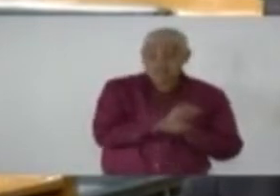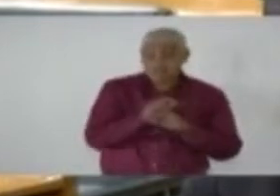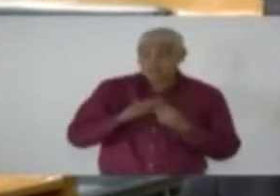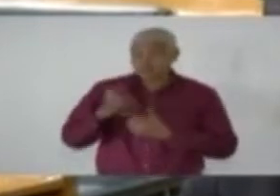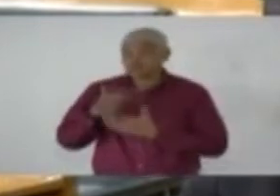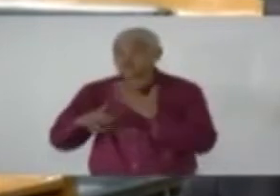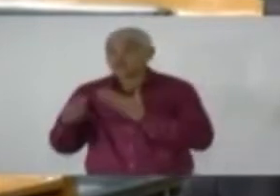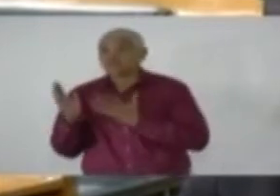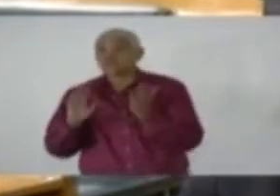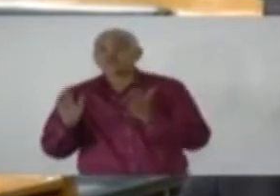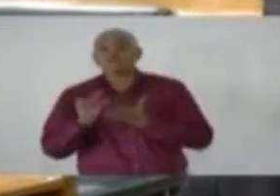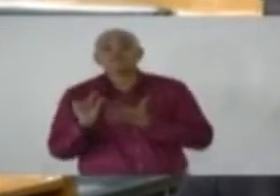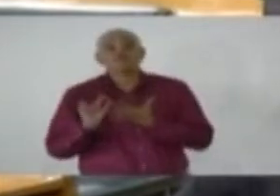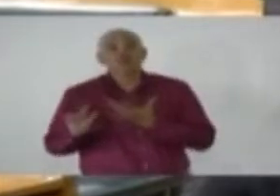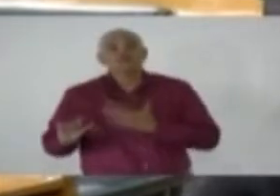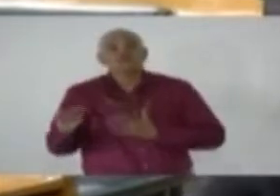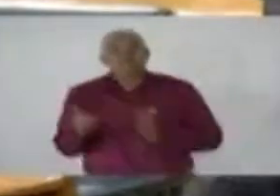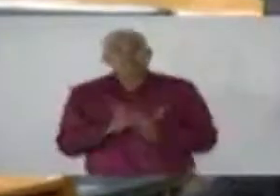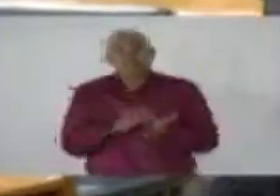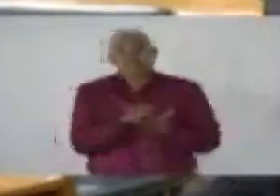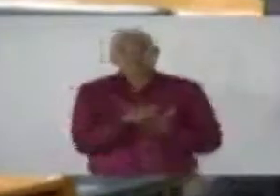to individual recipients.